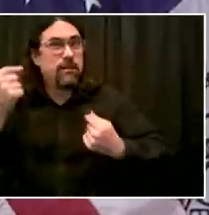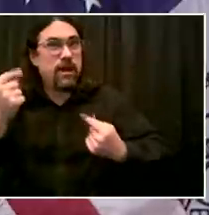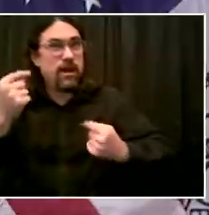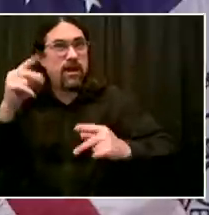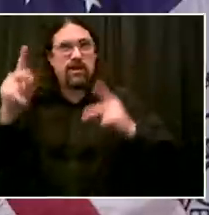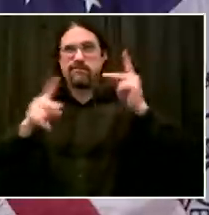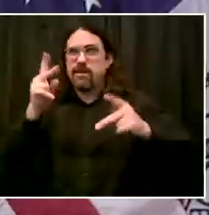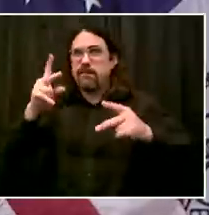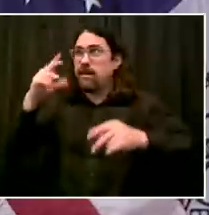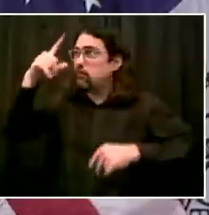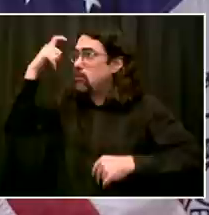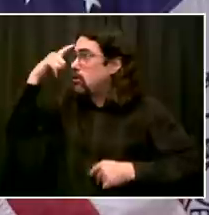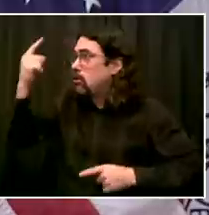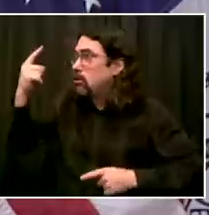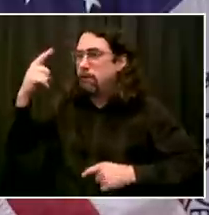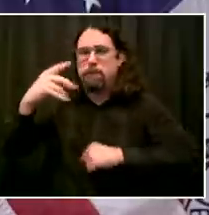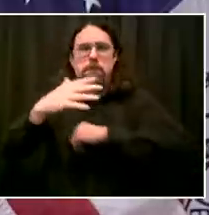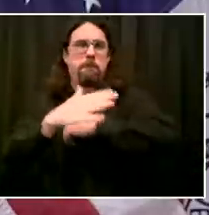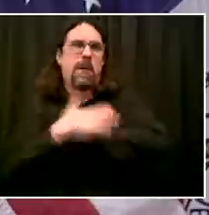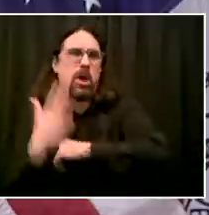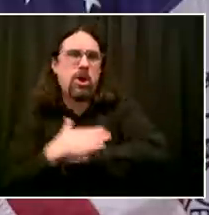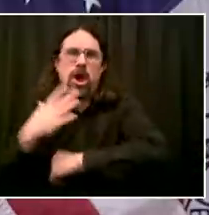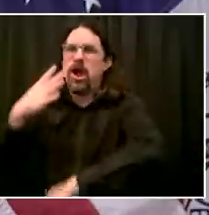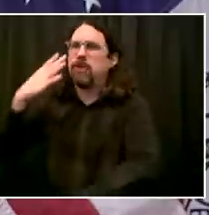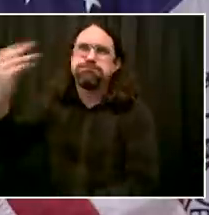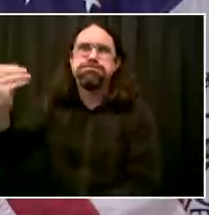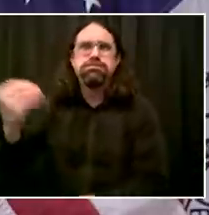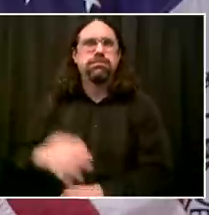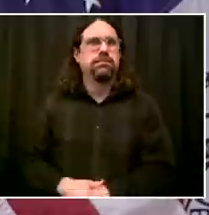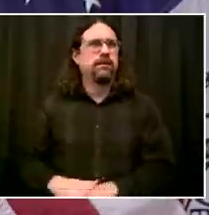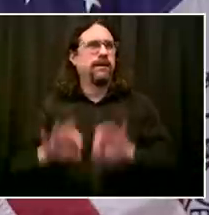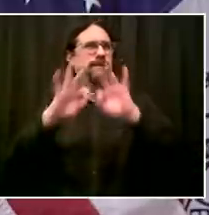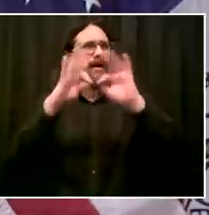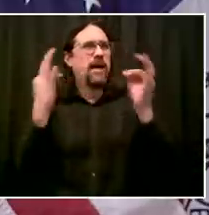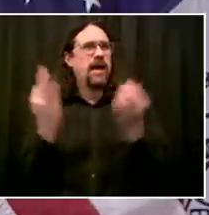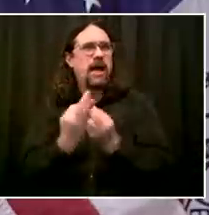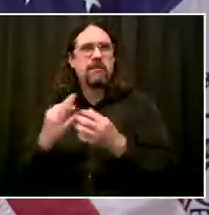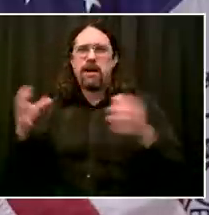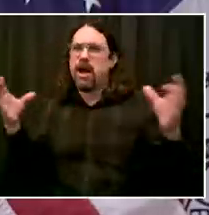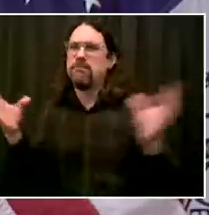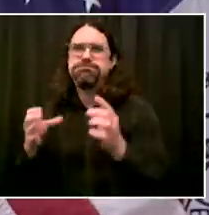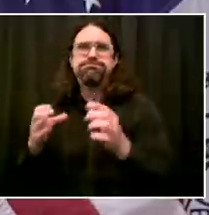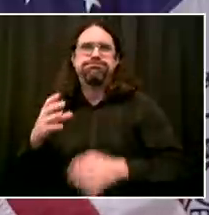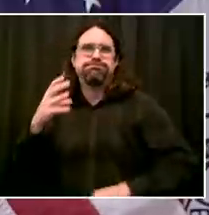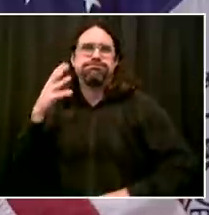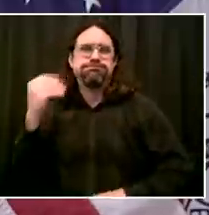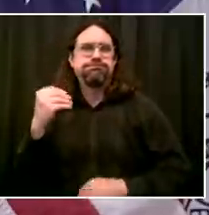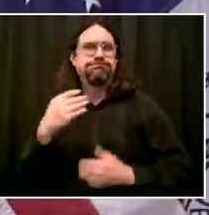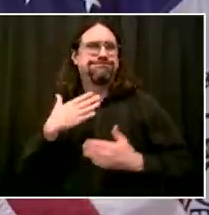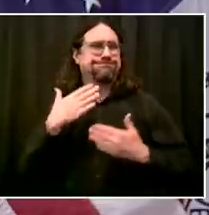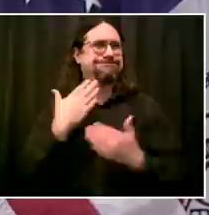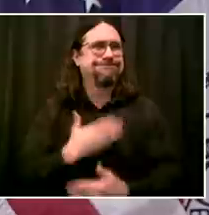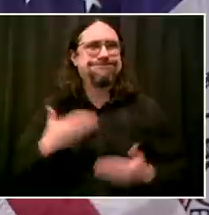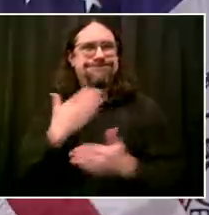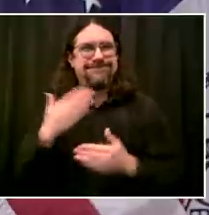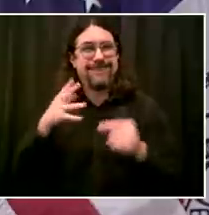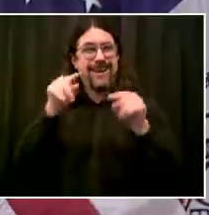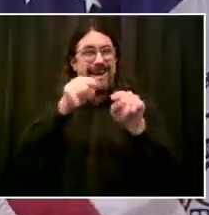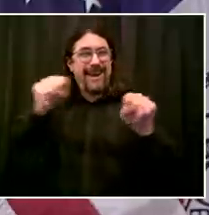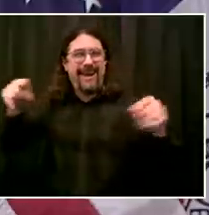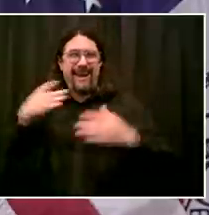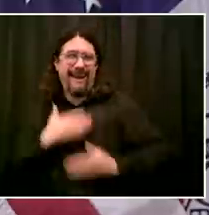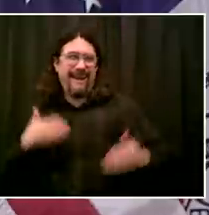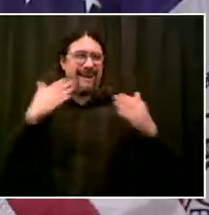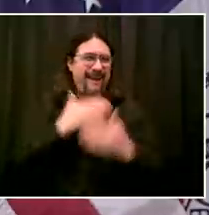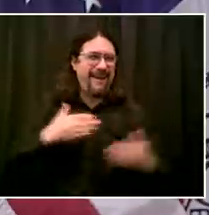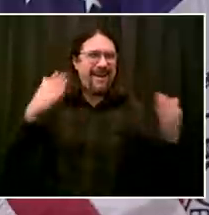it. And one day those things will be a part of our life again. I keep reminding everyone, the coronavirus